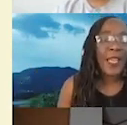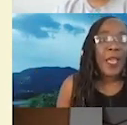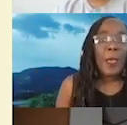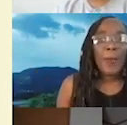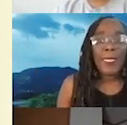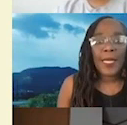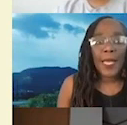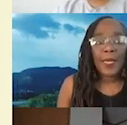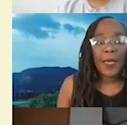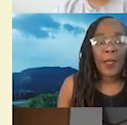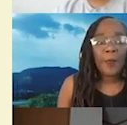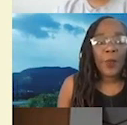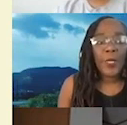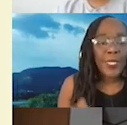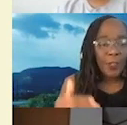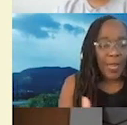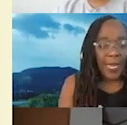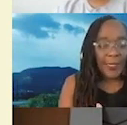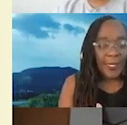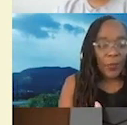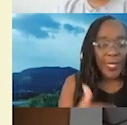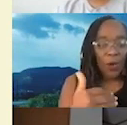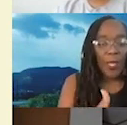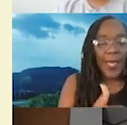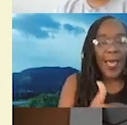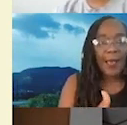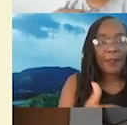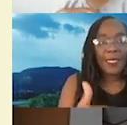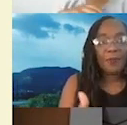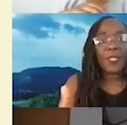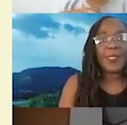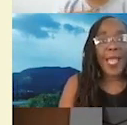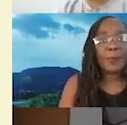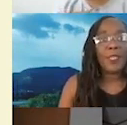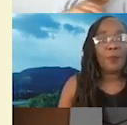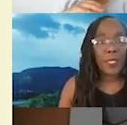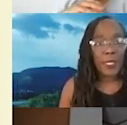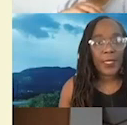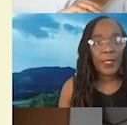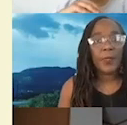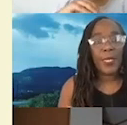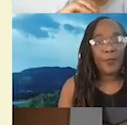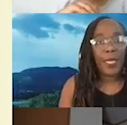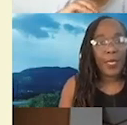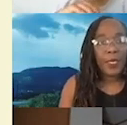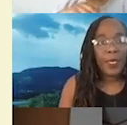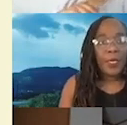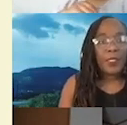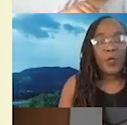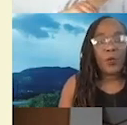that, but it's that we just have to recognize that we all have different types of modernities that we're living